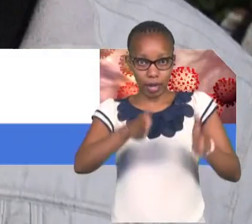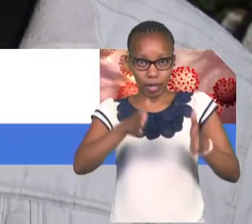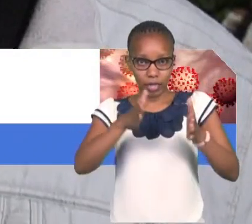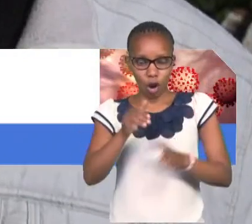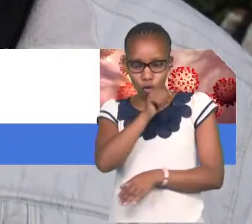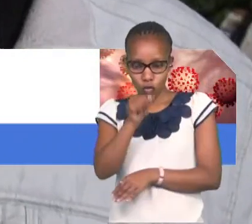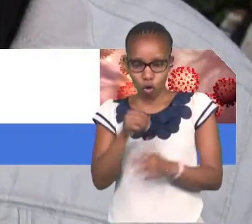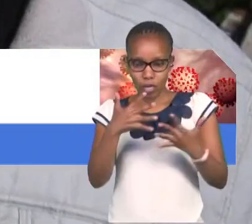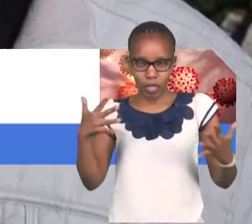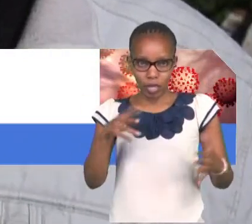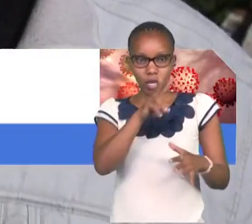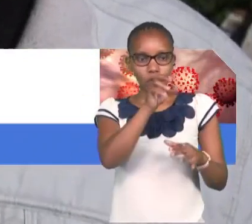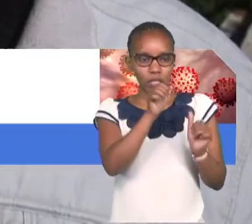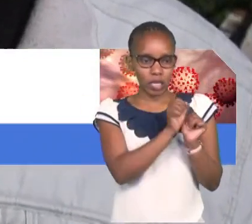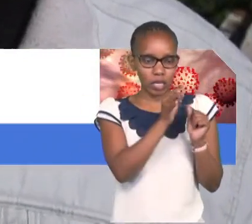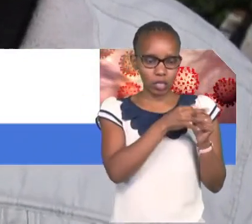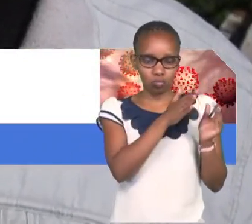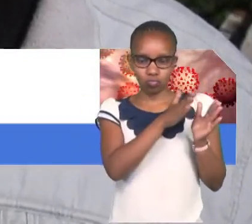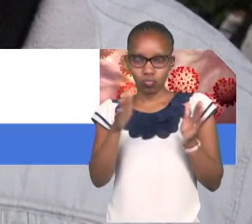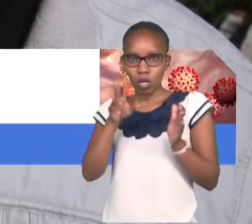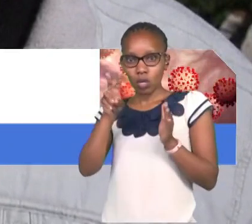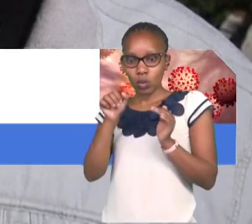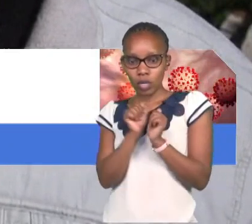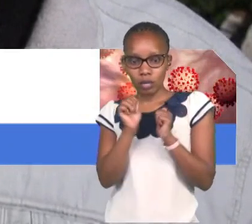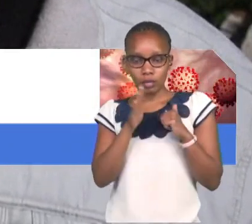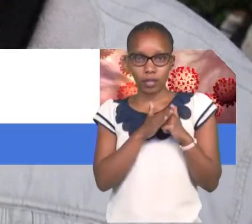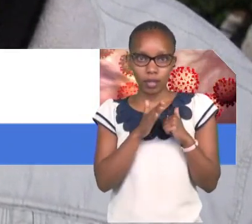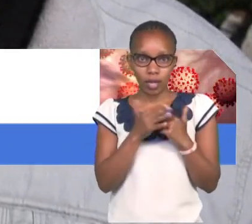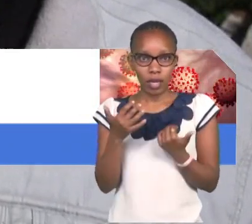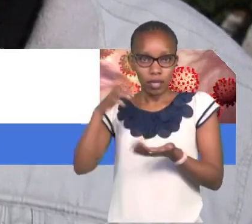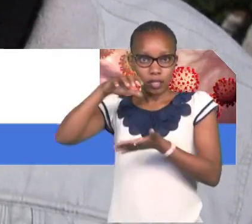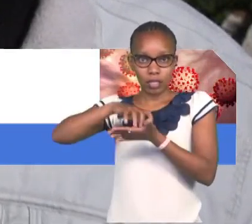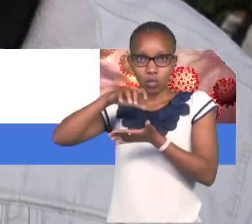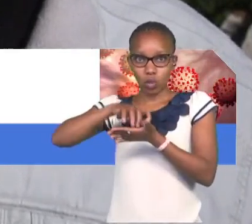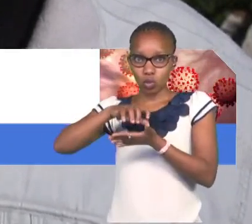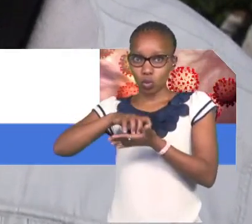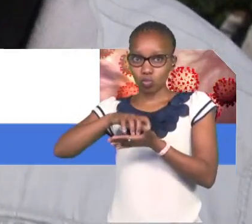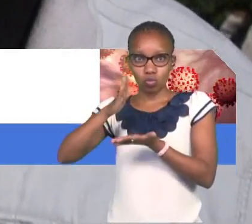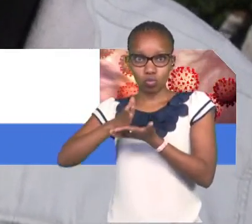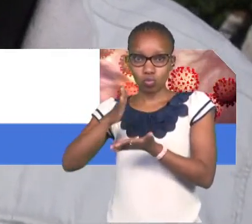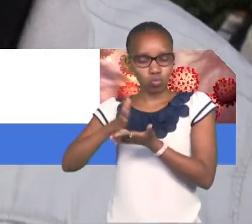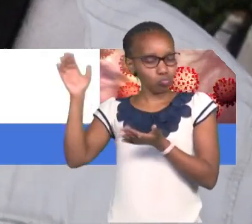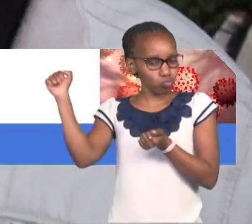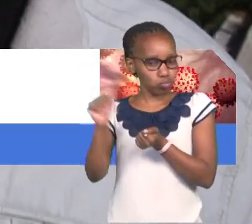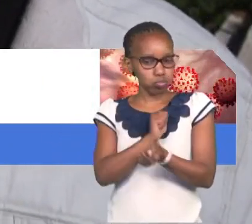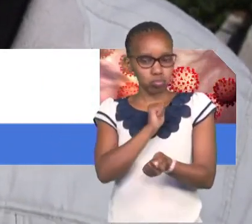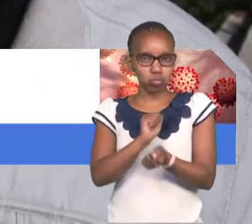between 2018 and 2019, it was a situation of complete destruction.